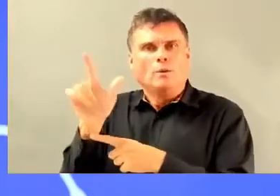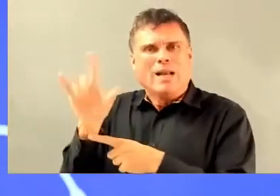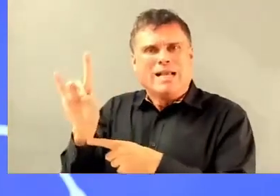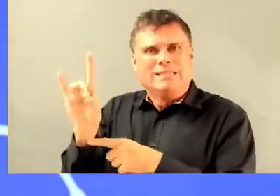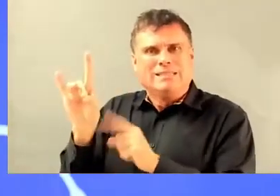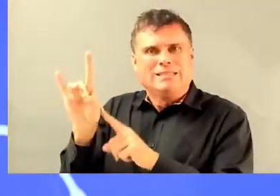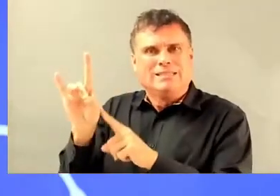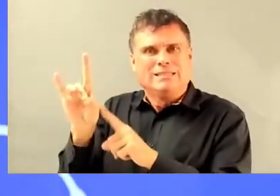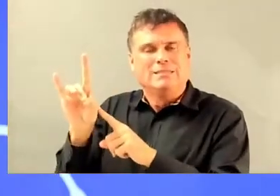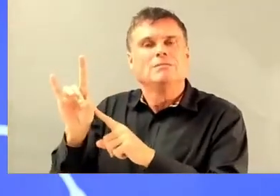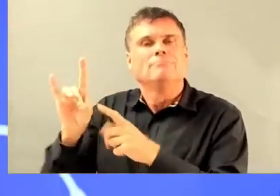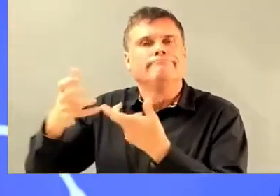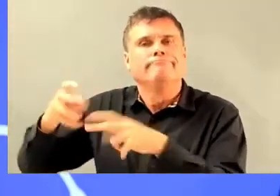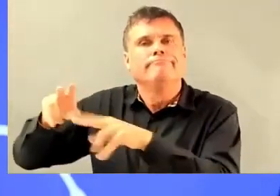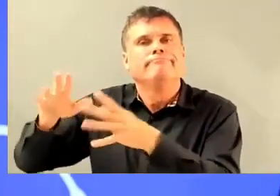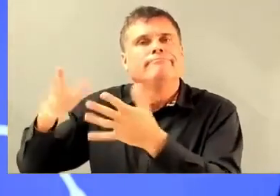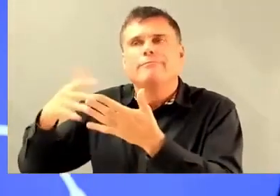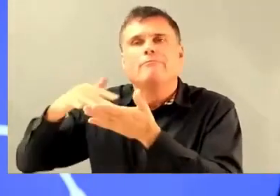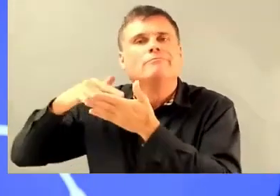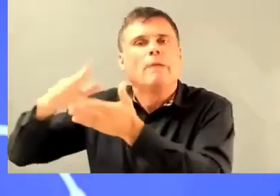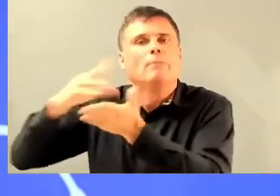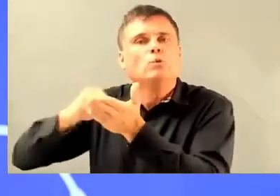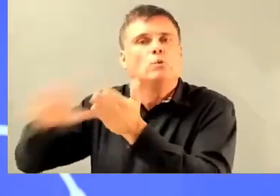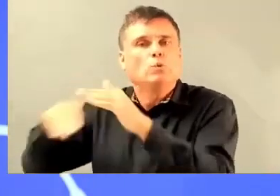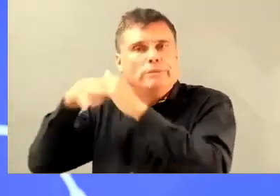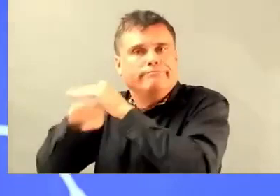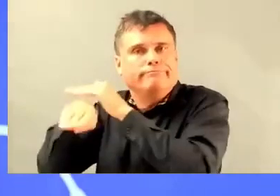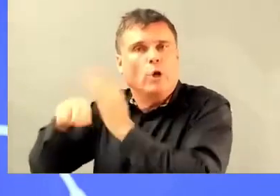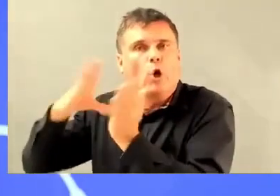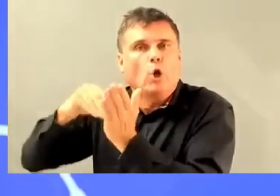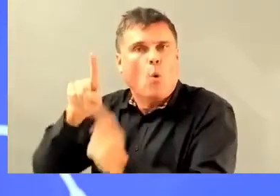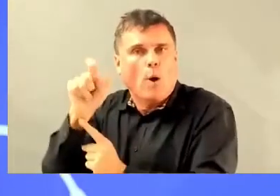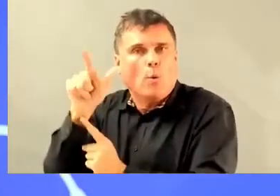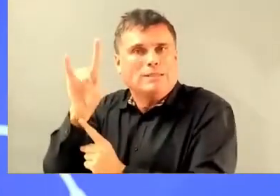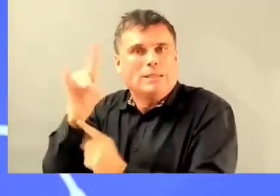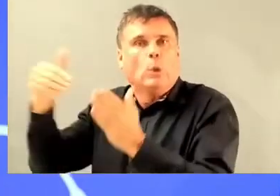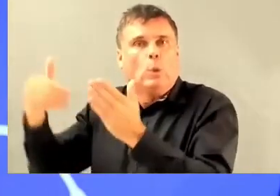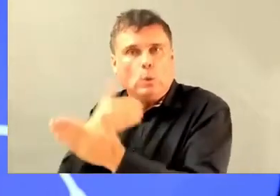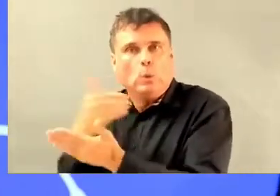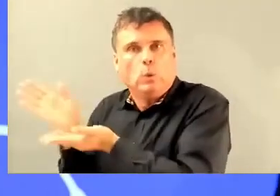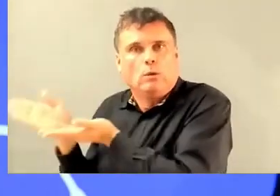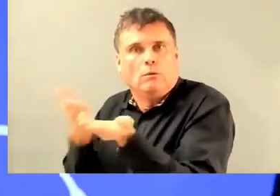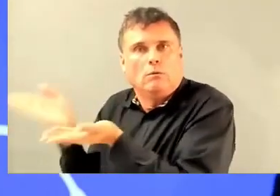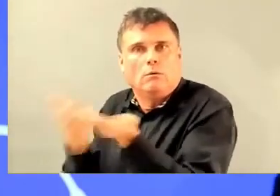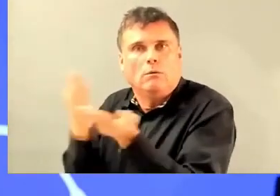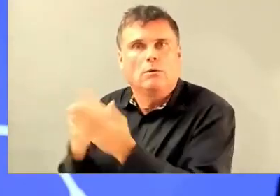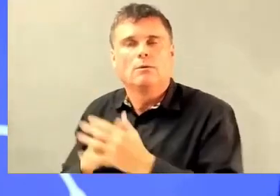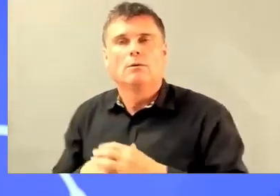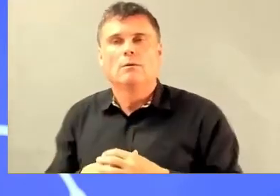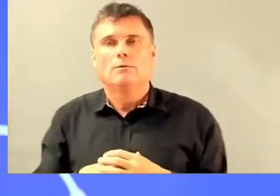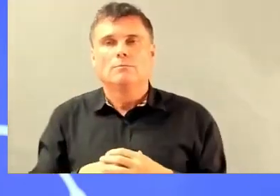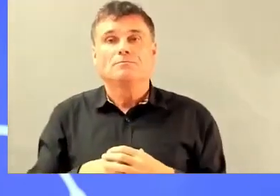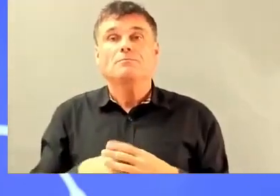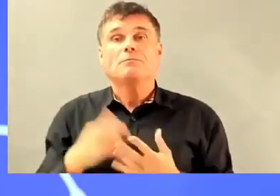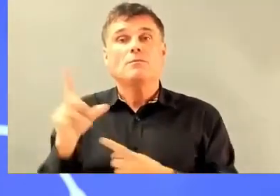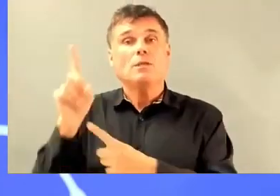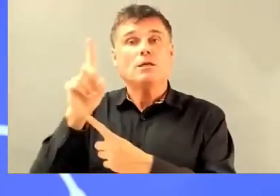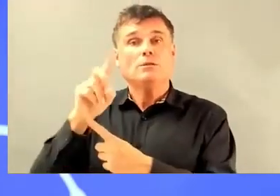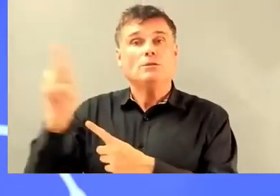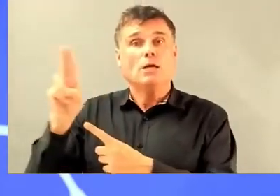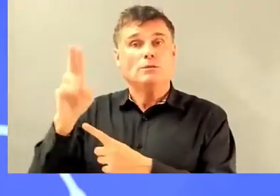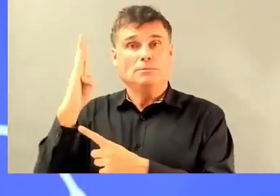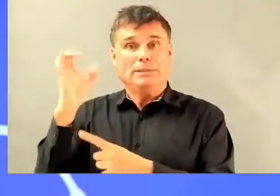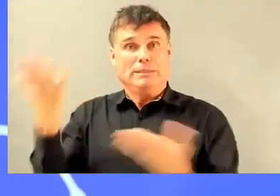we announced our new agreement with the Doctors of BC that fundamentally transforms